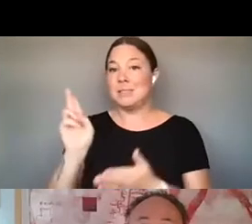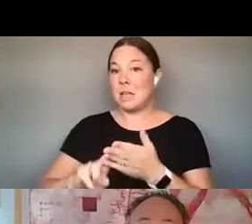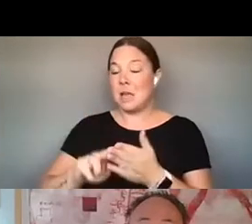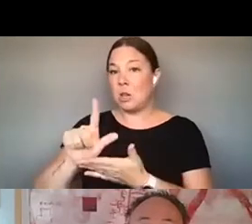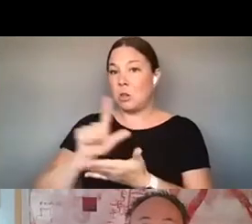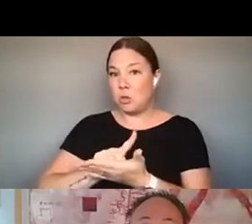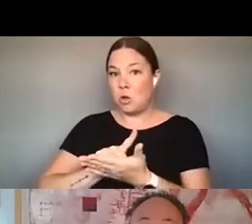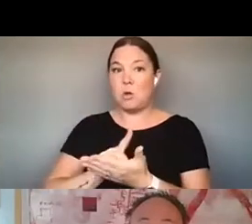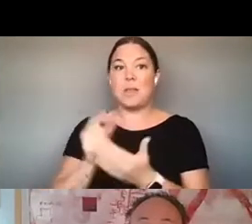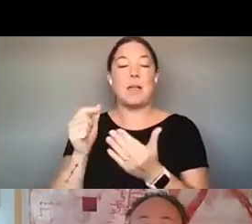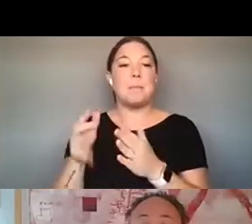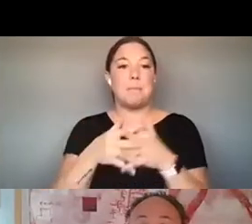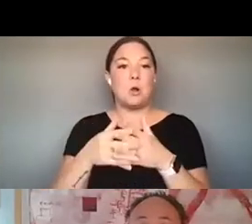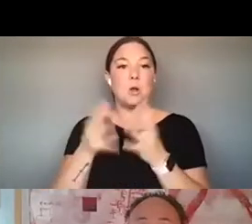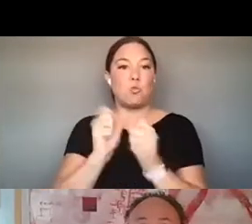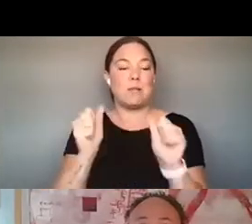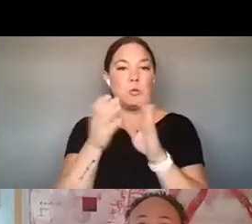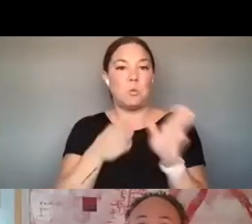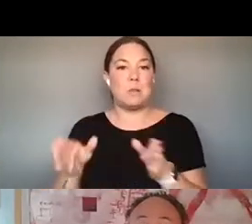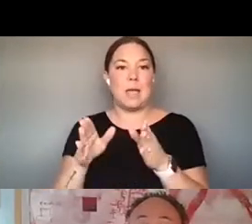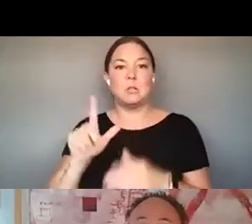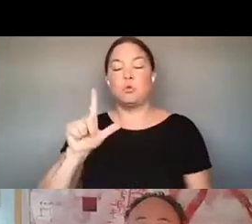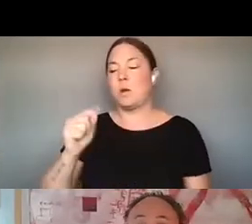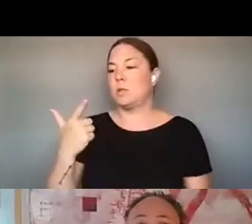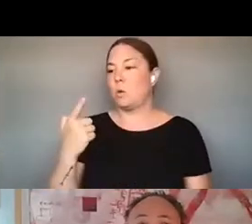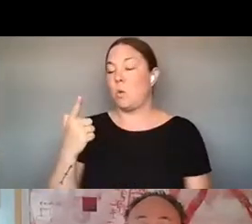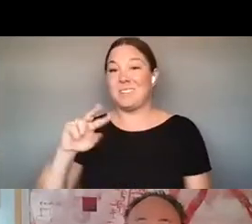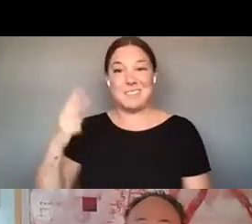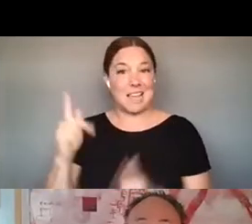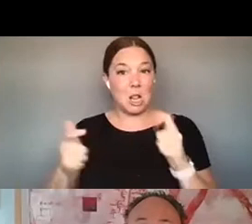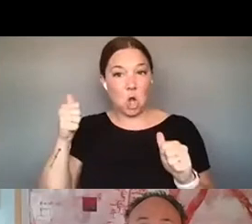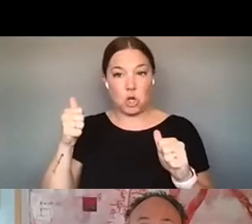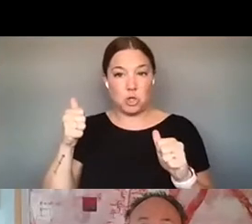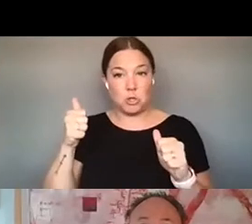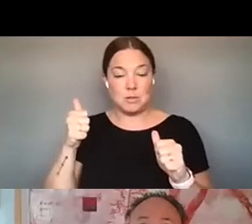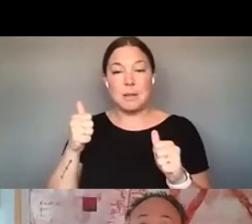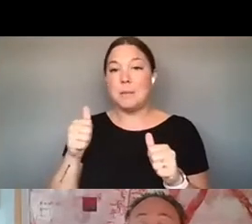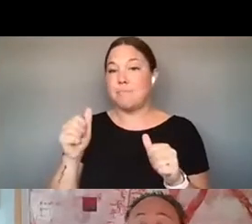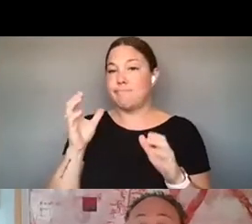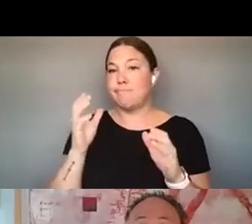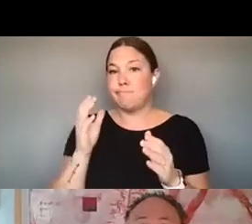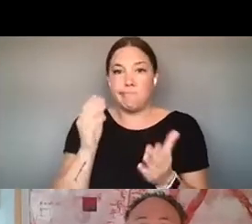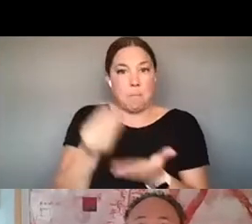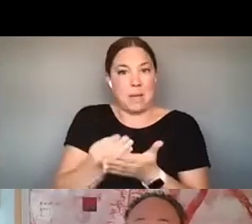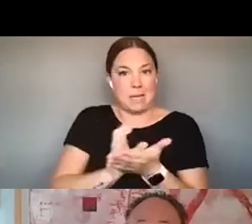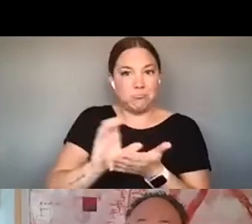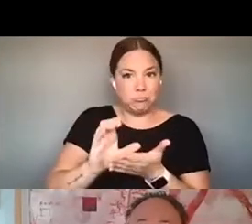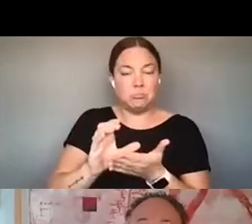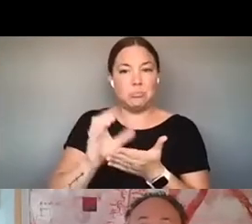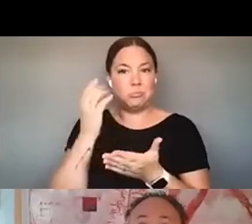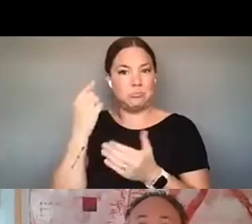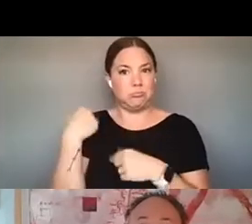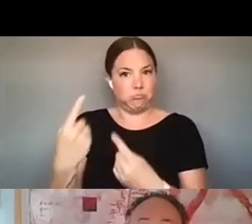2021, the second-largest stimulus package in legislative history. We are grateful to the President